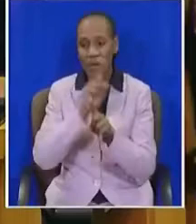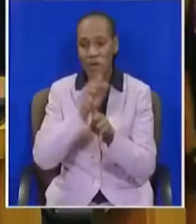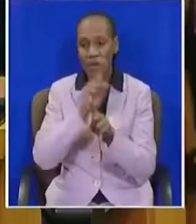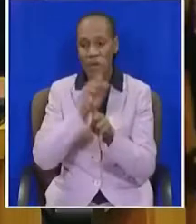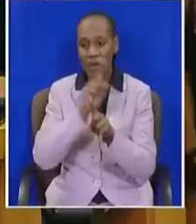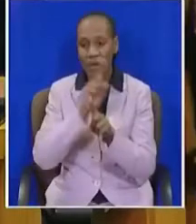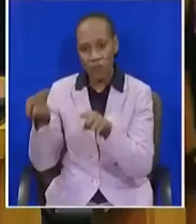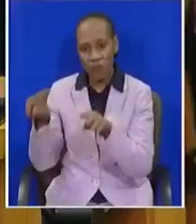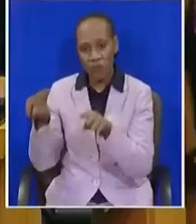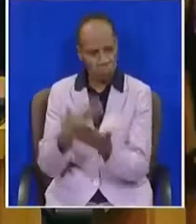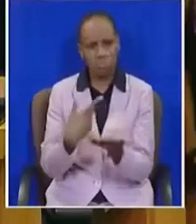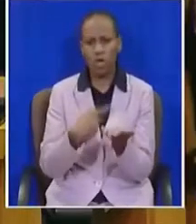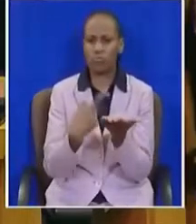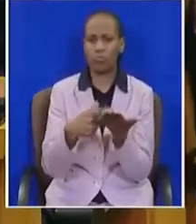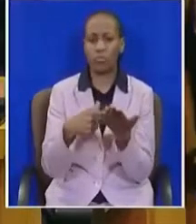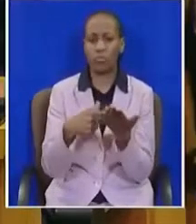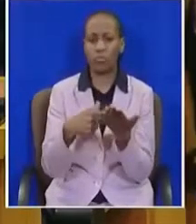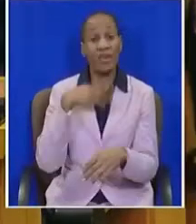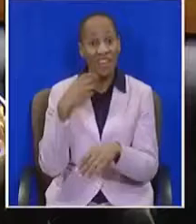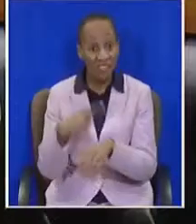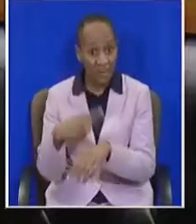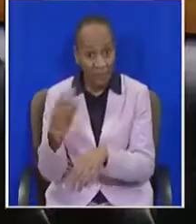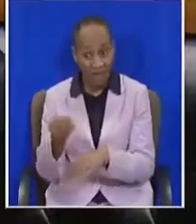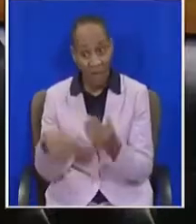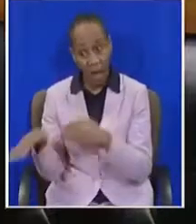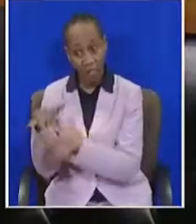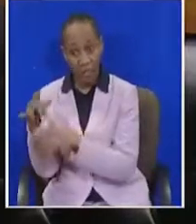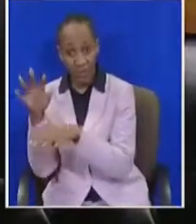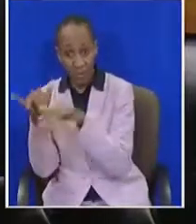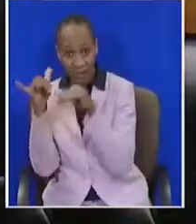could debate when we have time outside of Parliament.